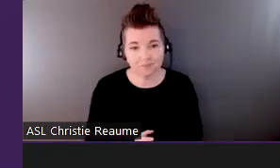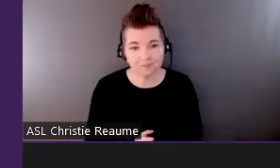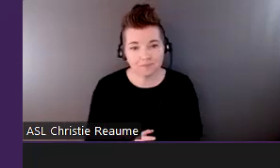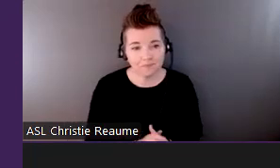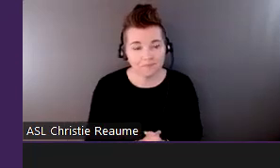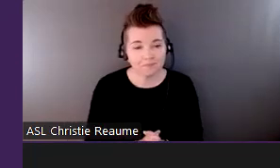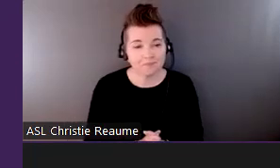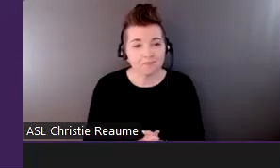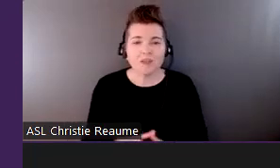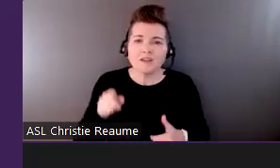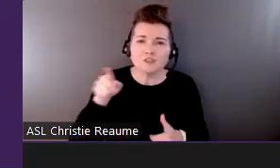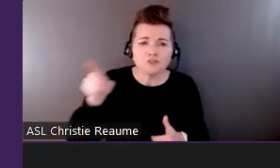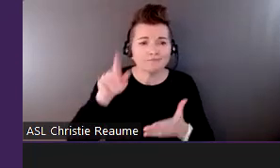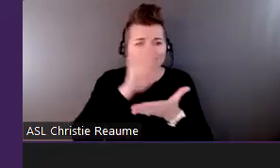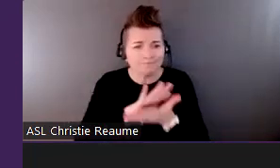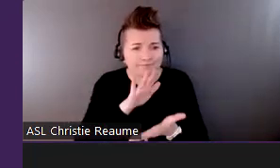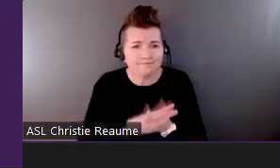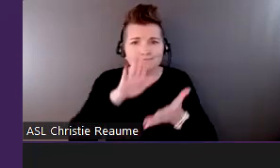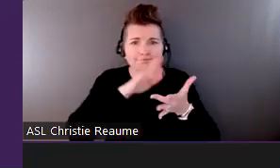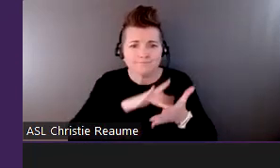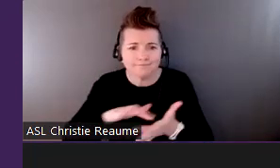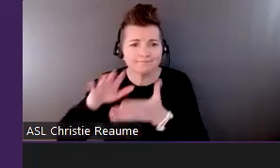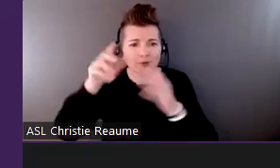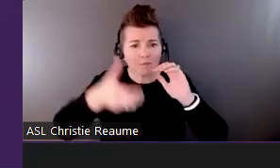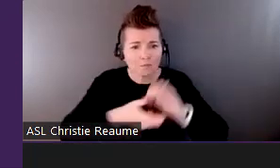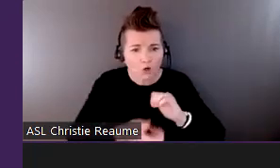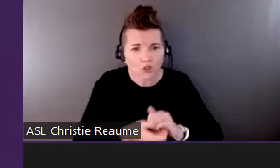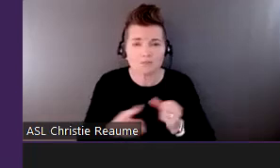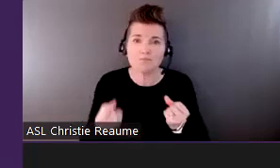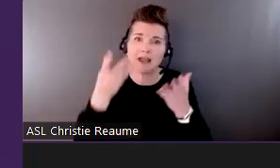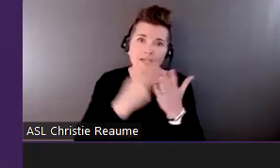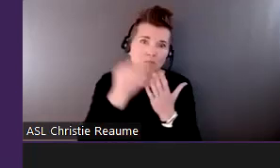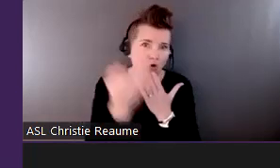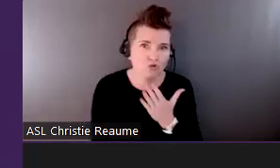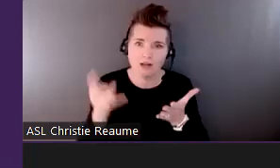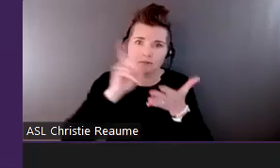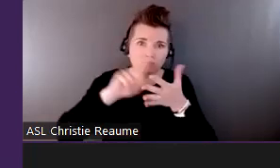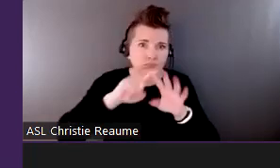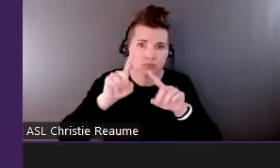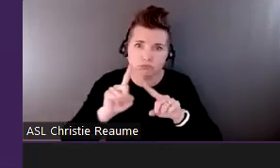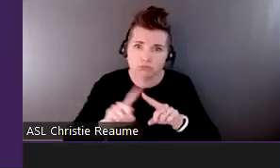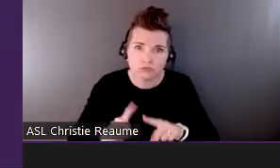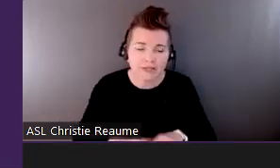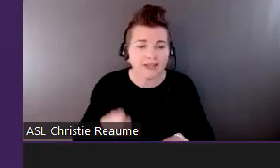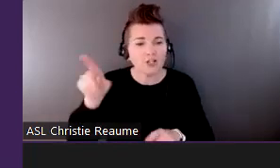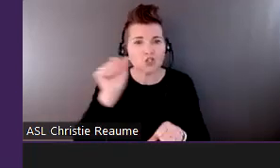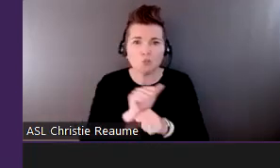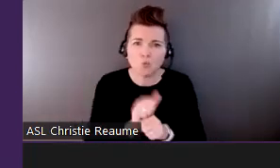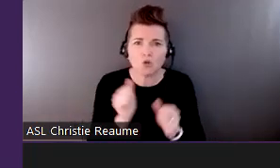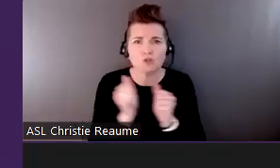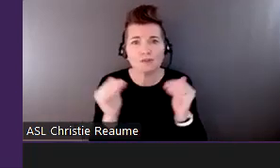she works on a number of research projects as you can see here works with different sectors and federal